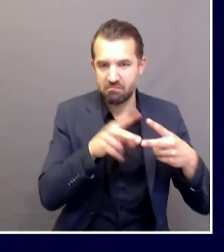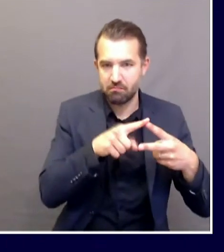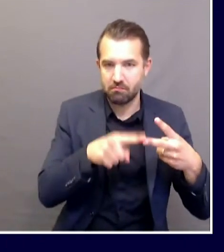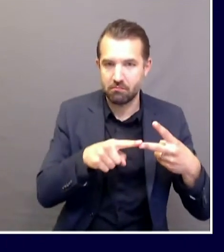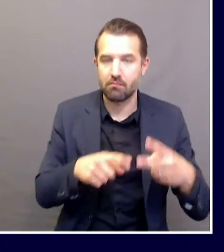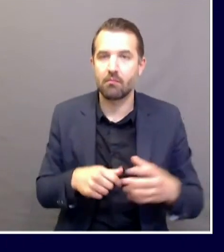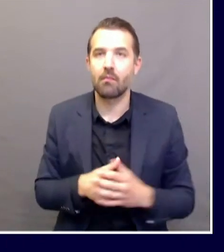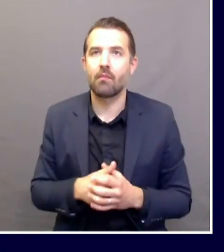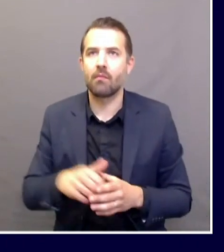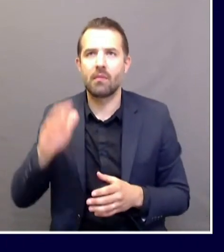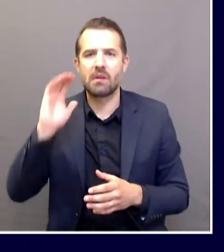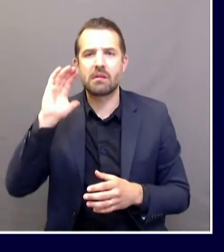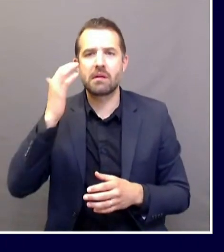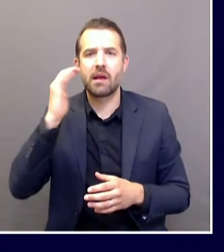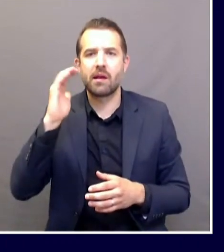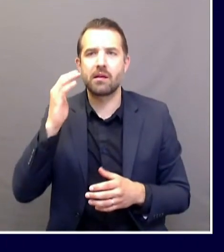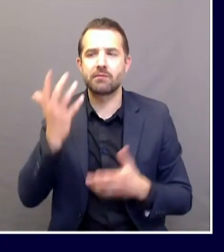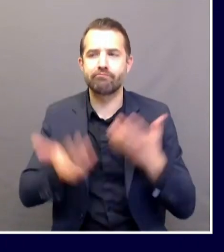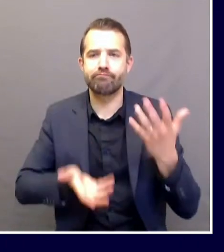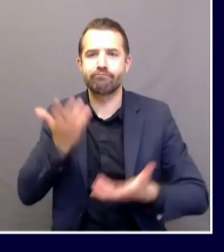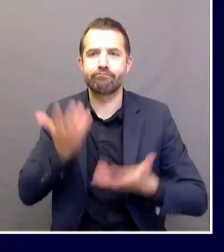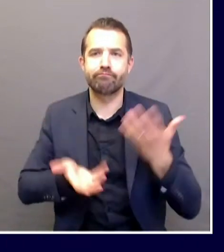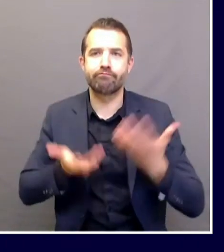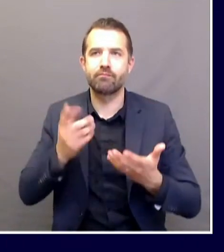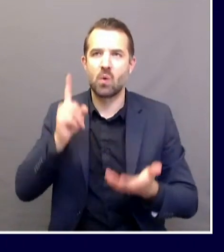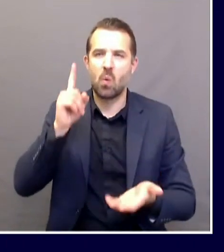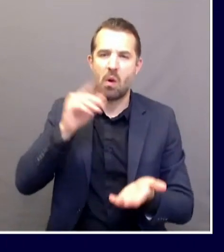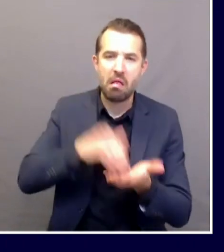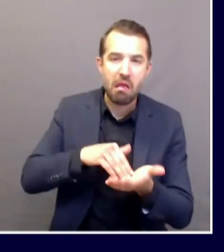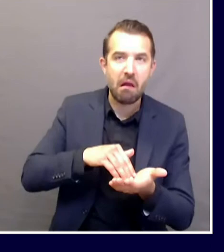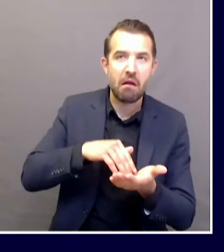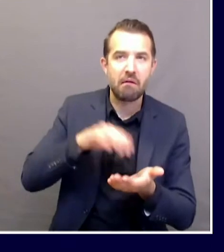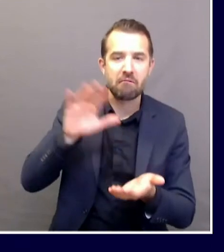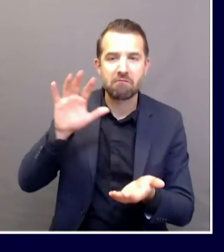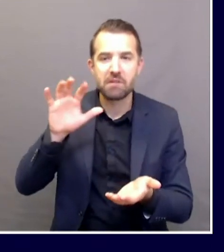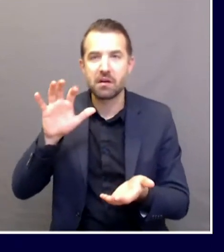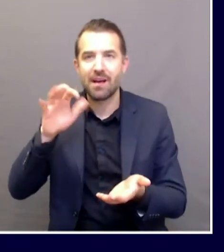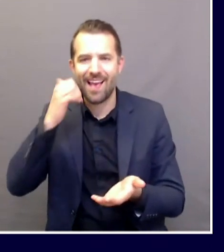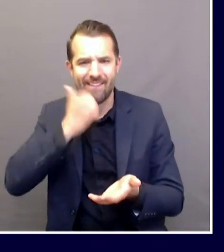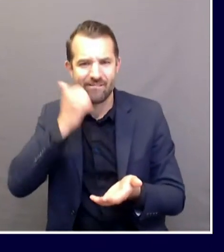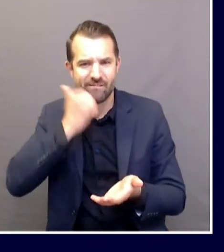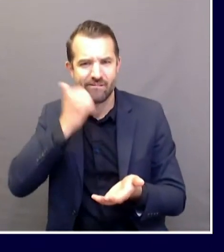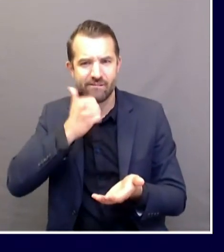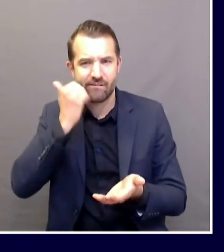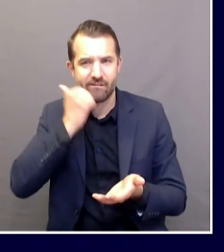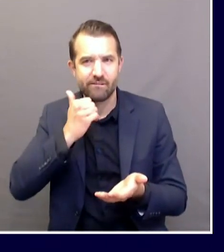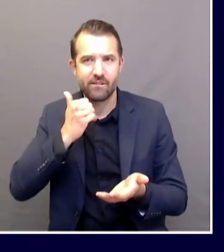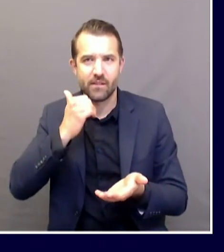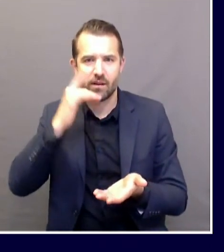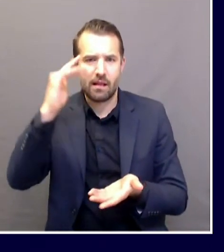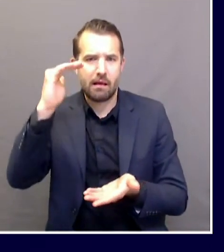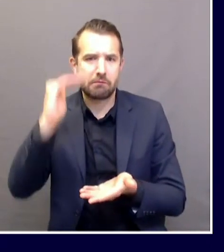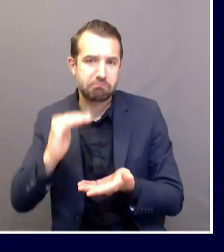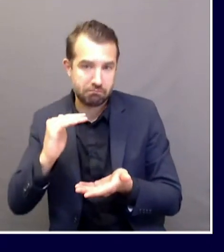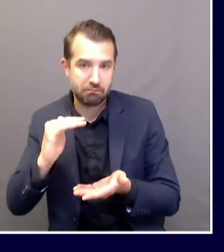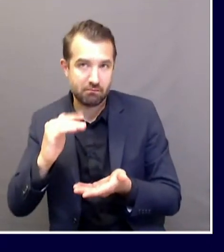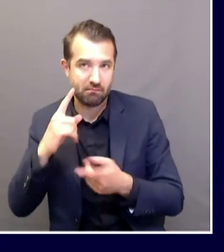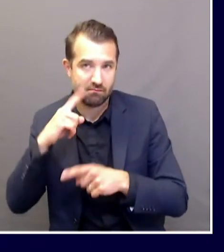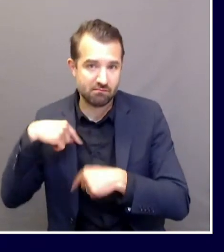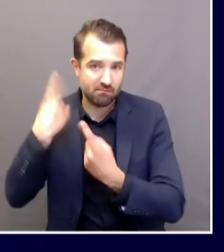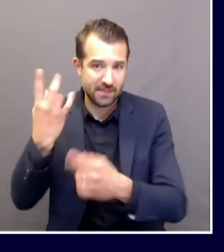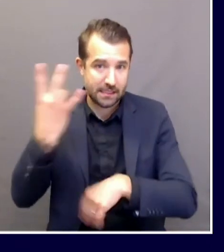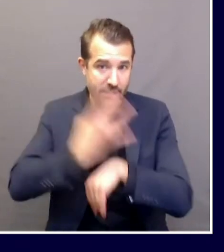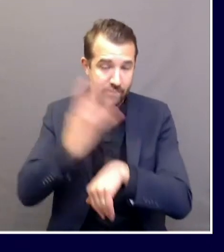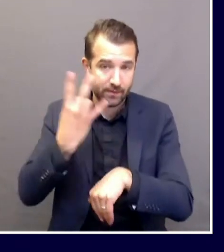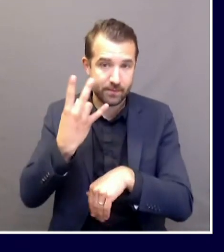couple thousand doses, maybe 1,500 doses per day less administered in this previous week compared to the 2 weeks